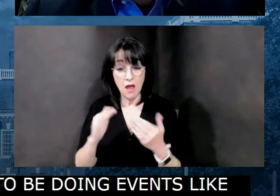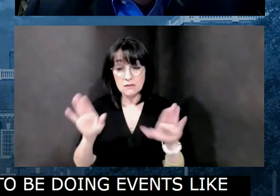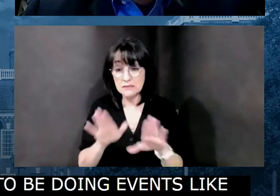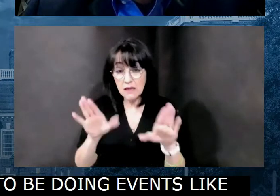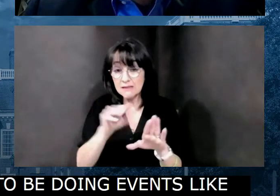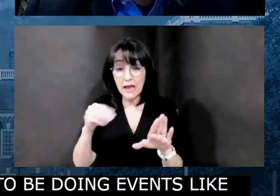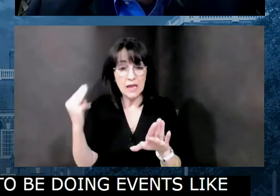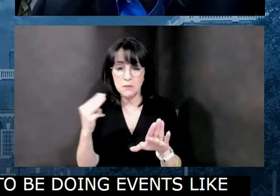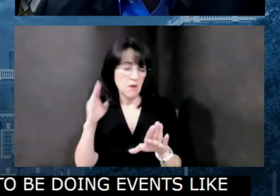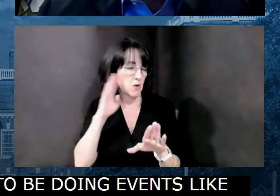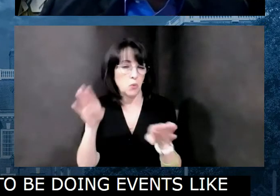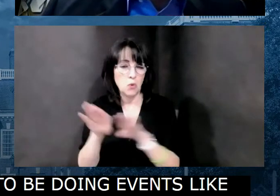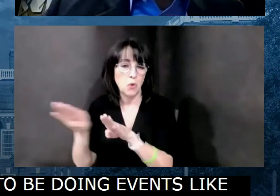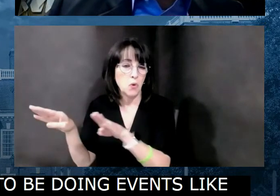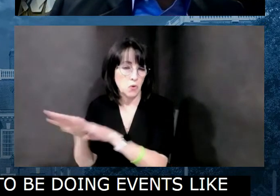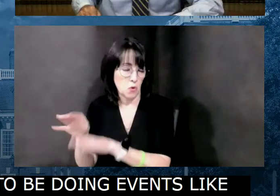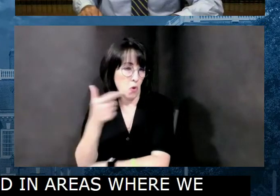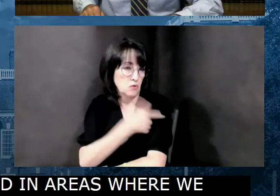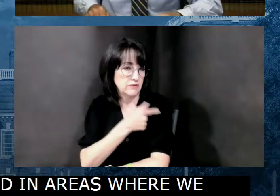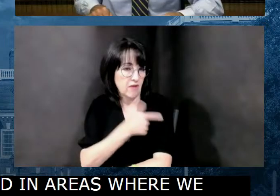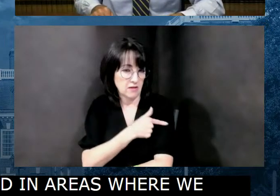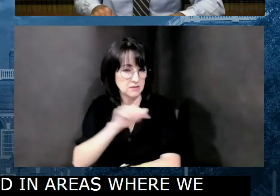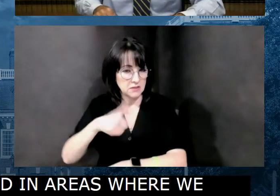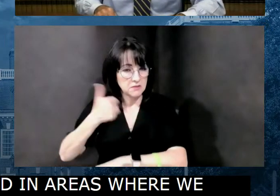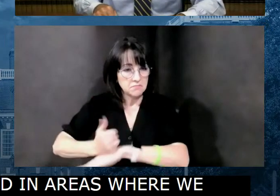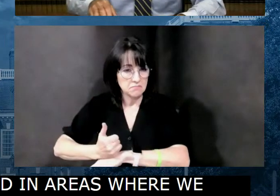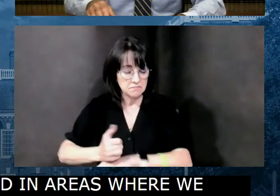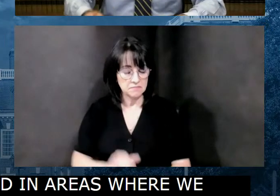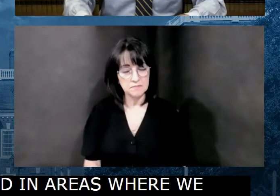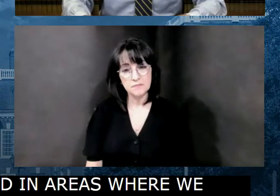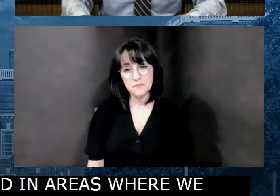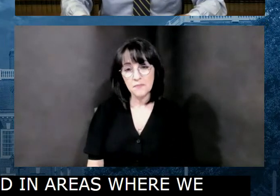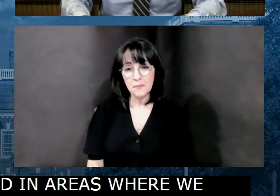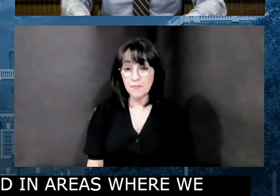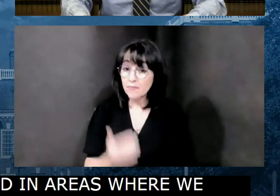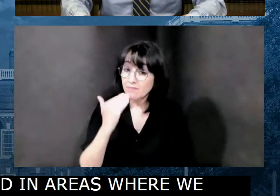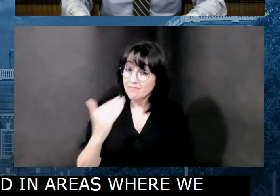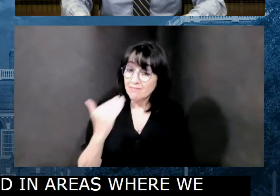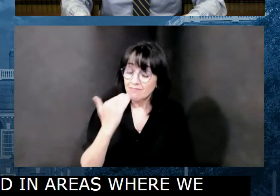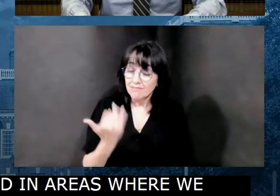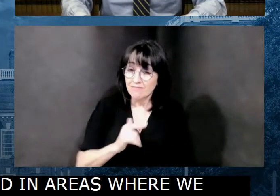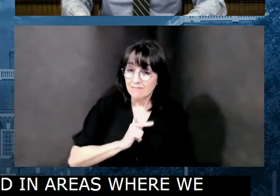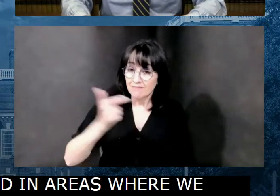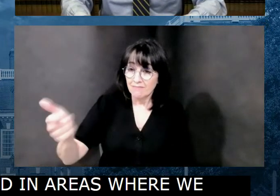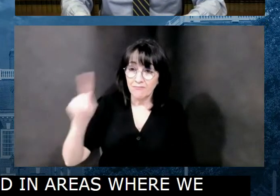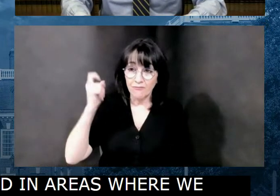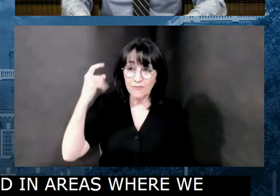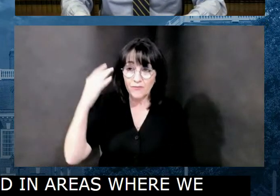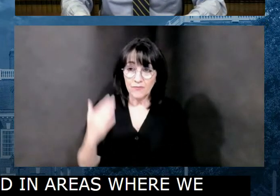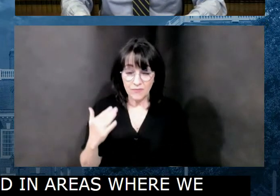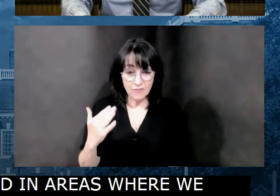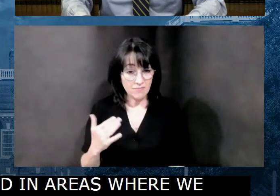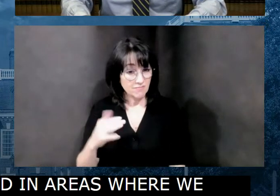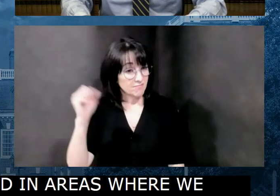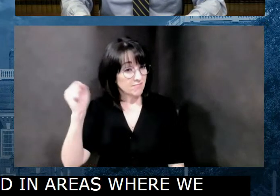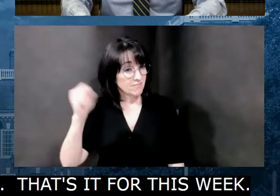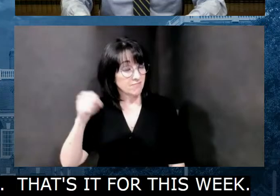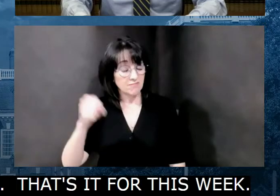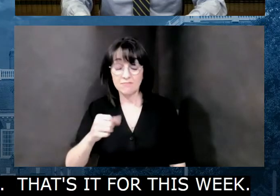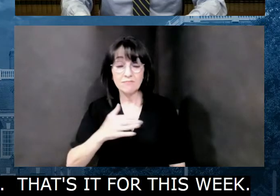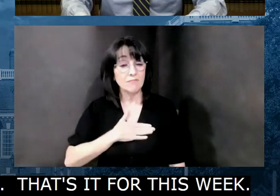week. Governor, back to you. Thank you very much, AJ. So bottom line is we've got about